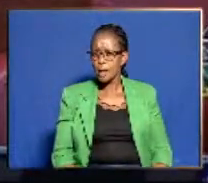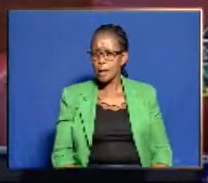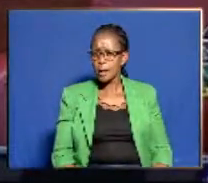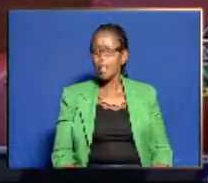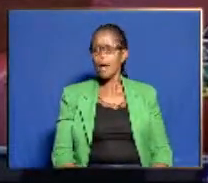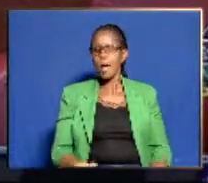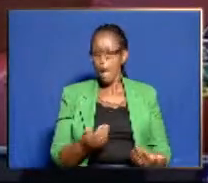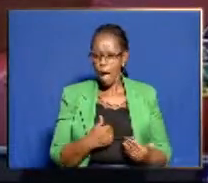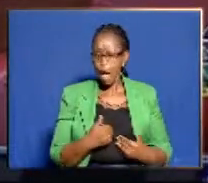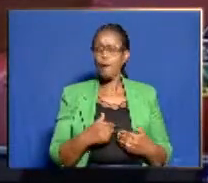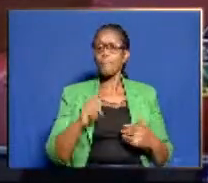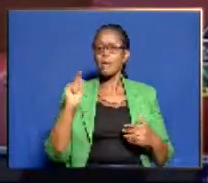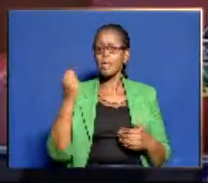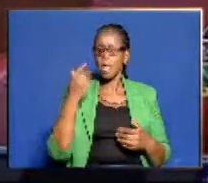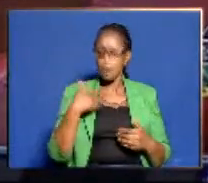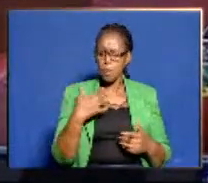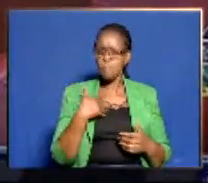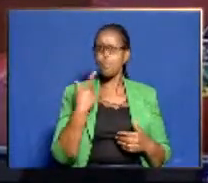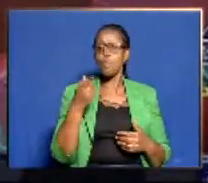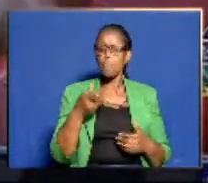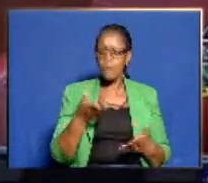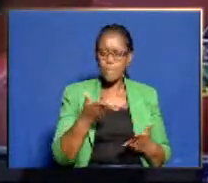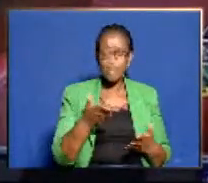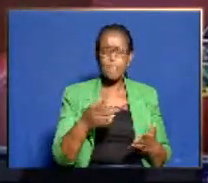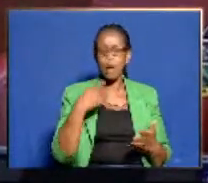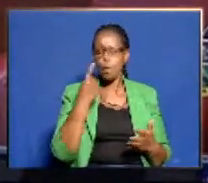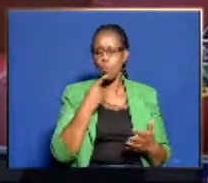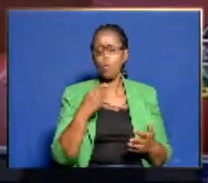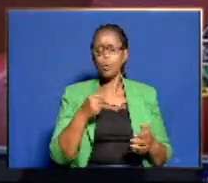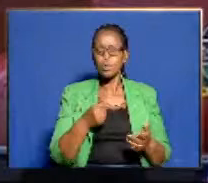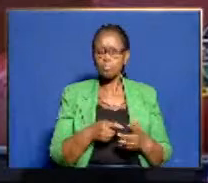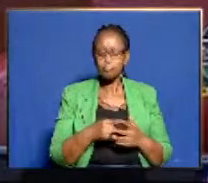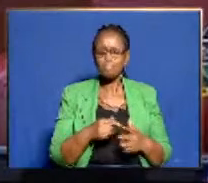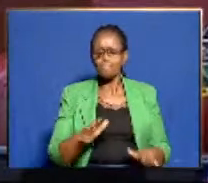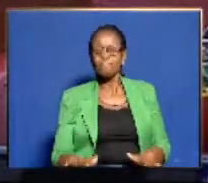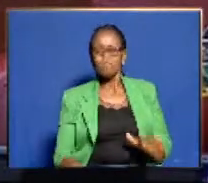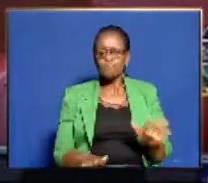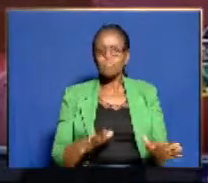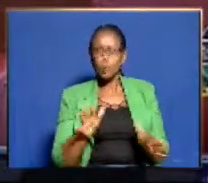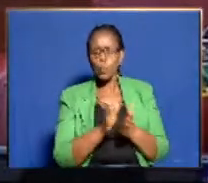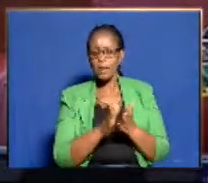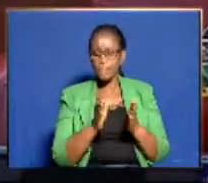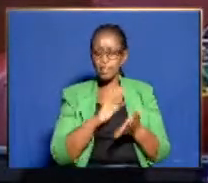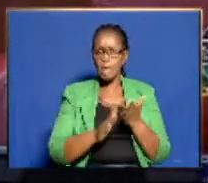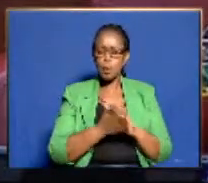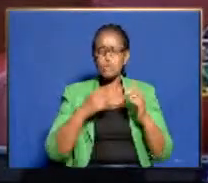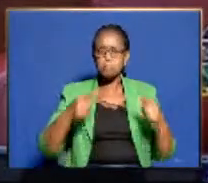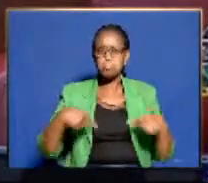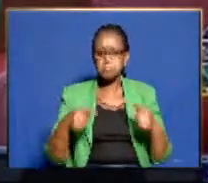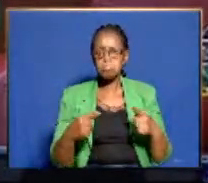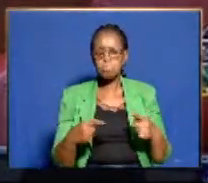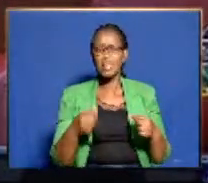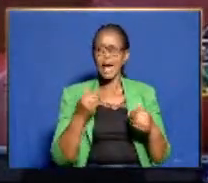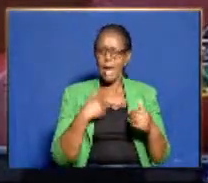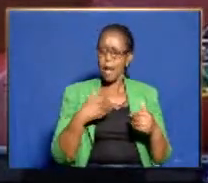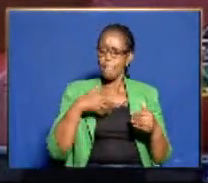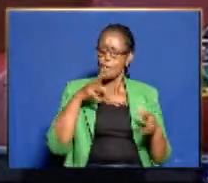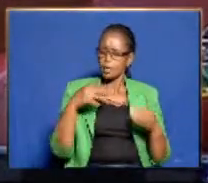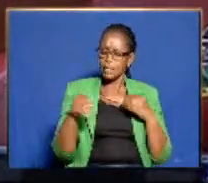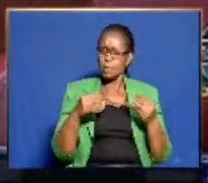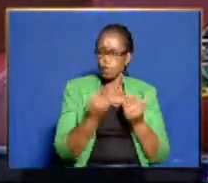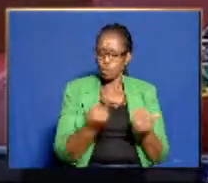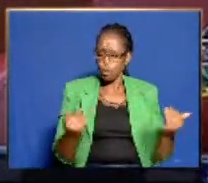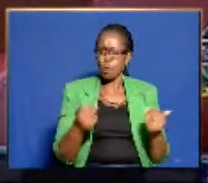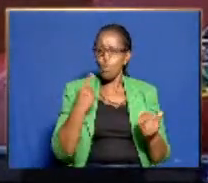Kenyans with disability crawling in our streets. There is a child with disability crawling into the pit latrine, the dirty